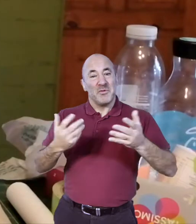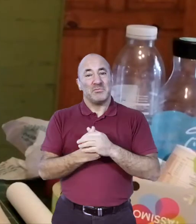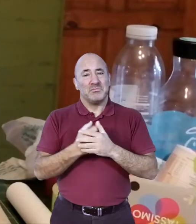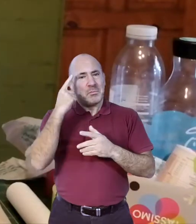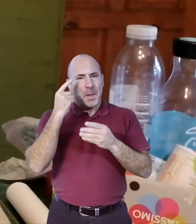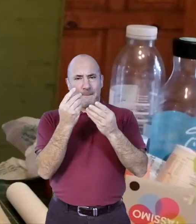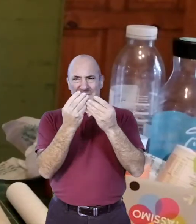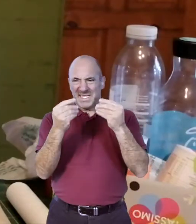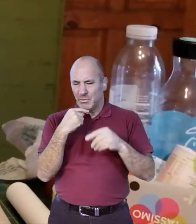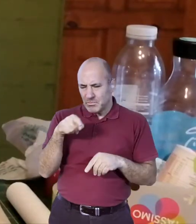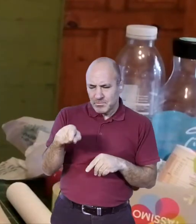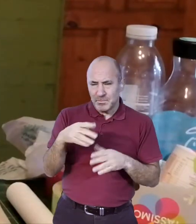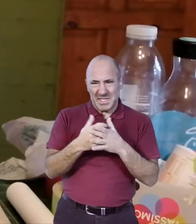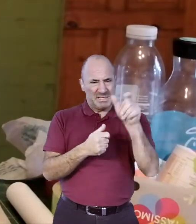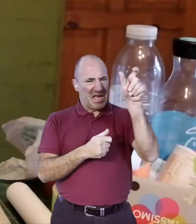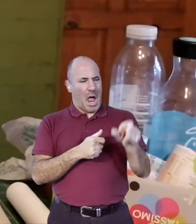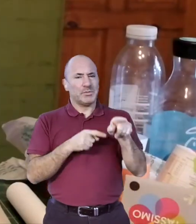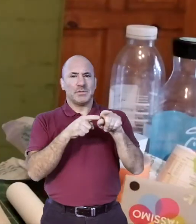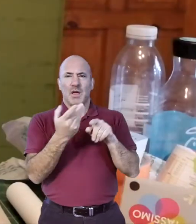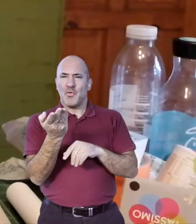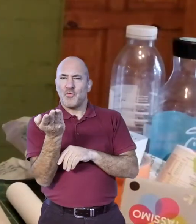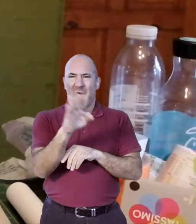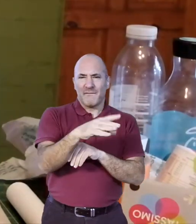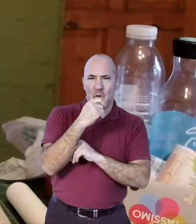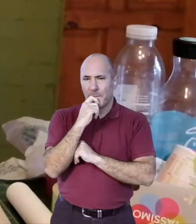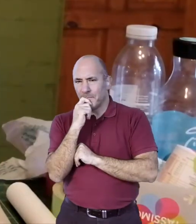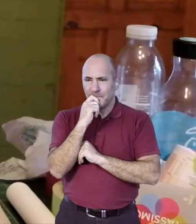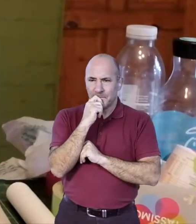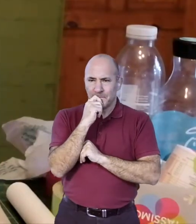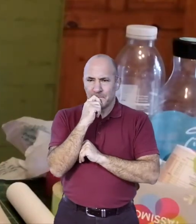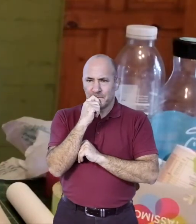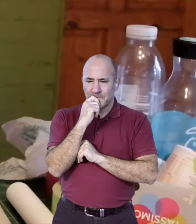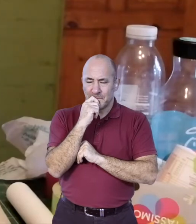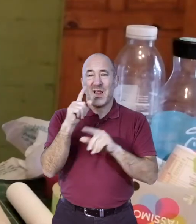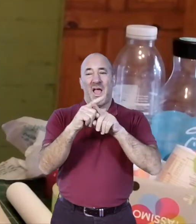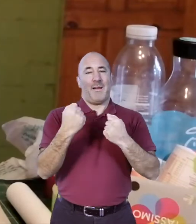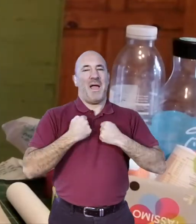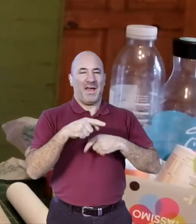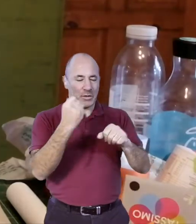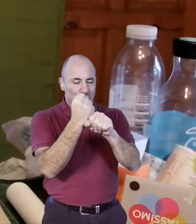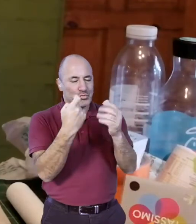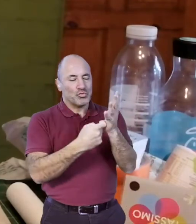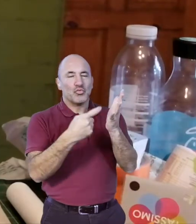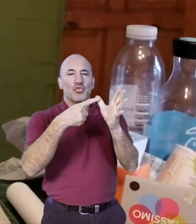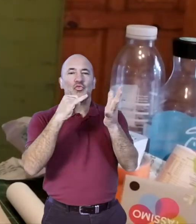Or the materials could hint at where your character is from. For example,